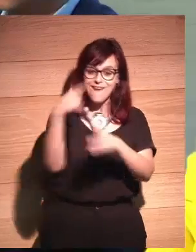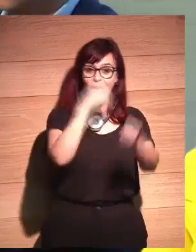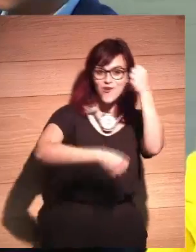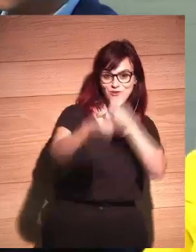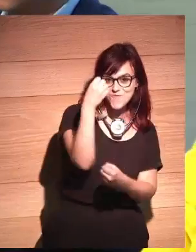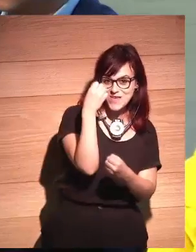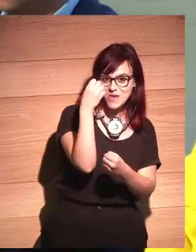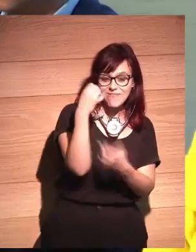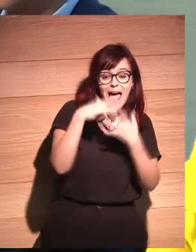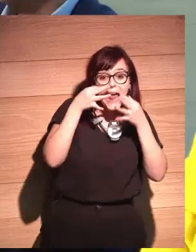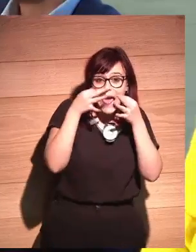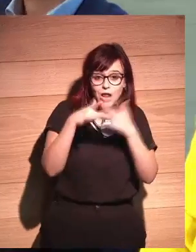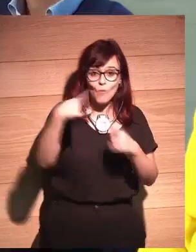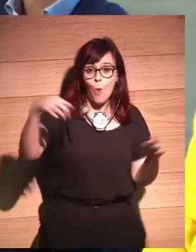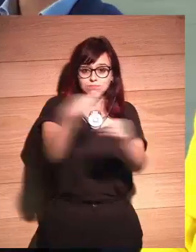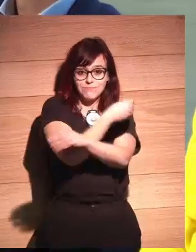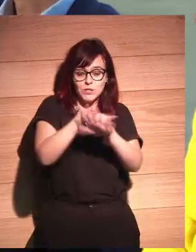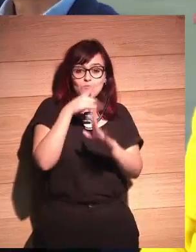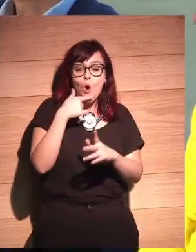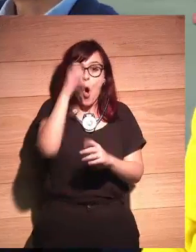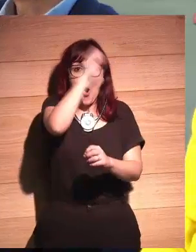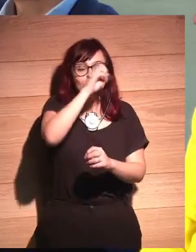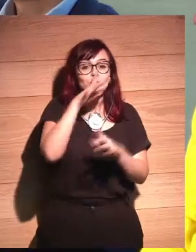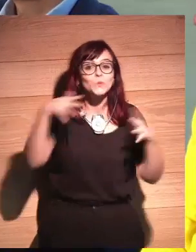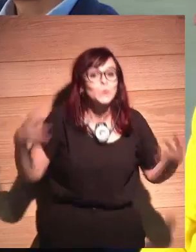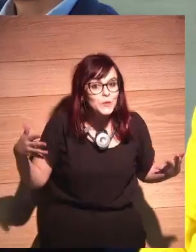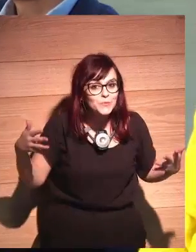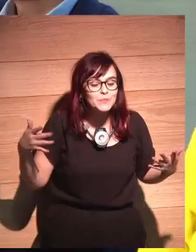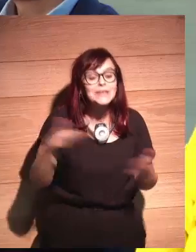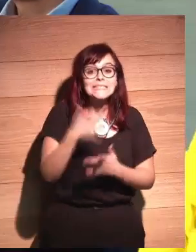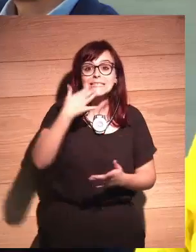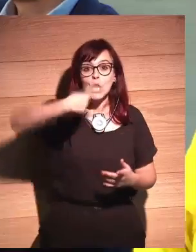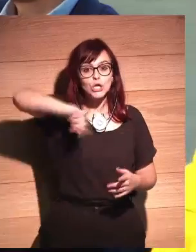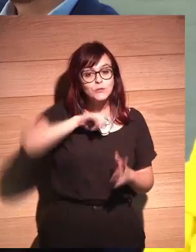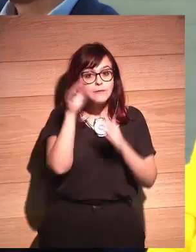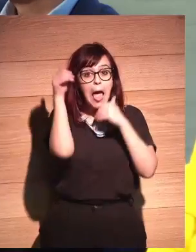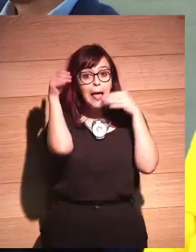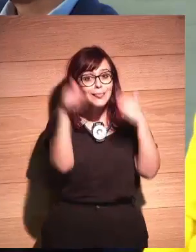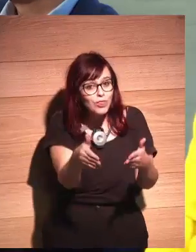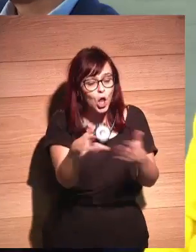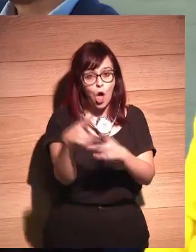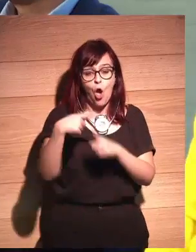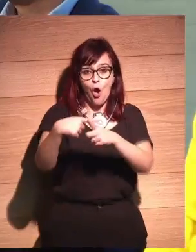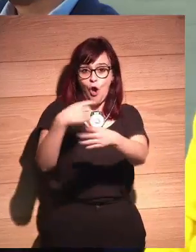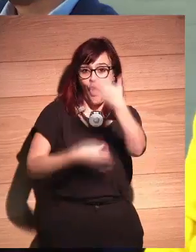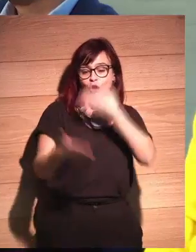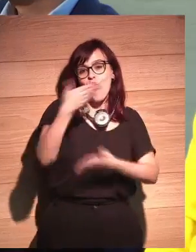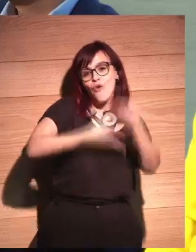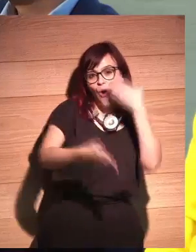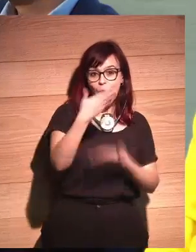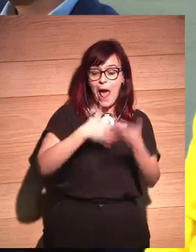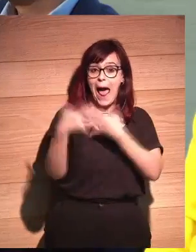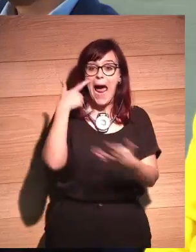what we think. So if we don't try to cooperate with the artists in